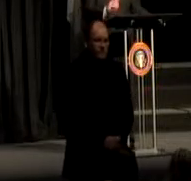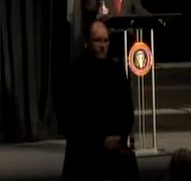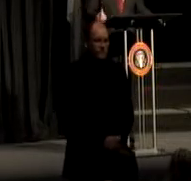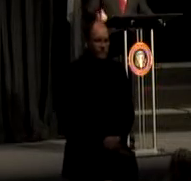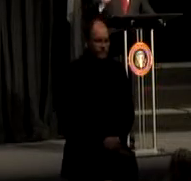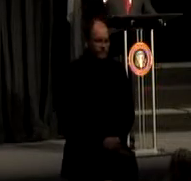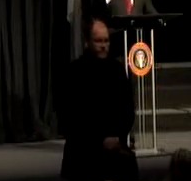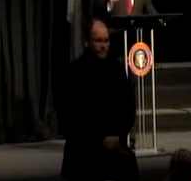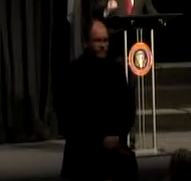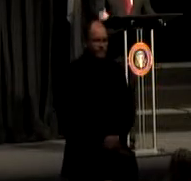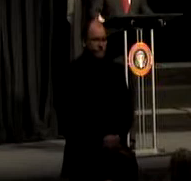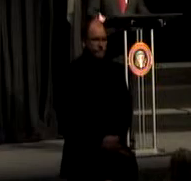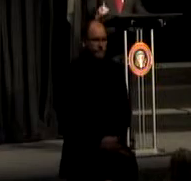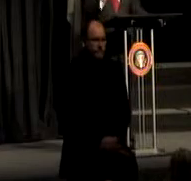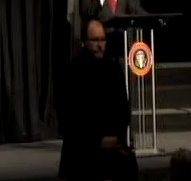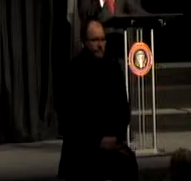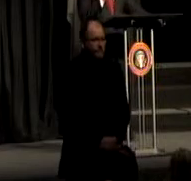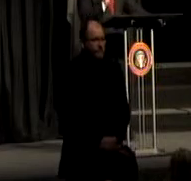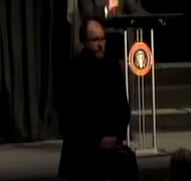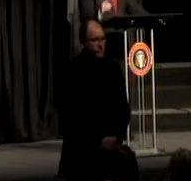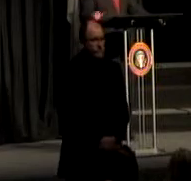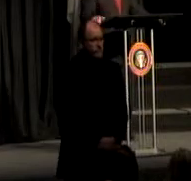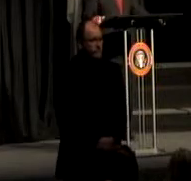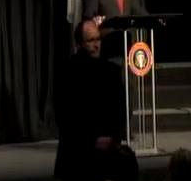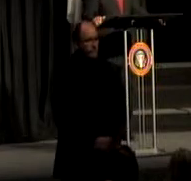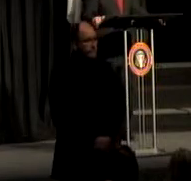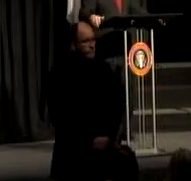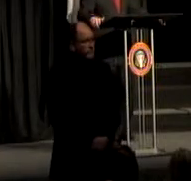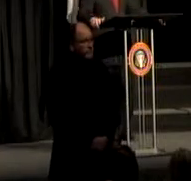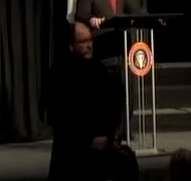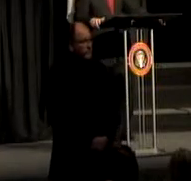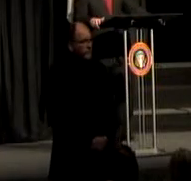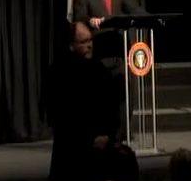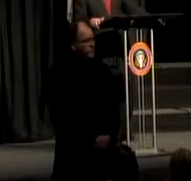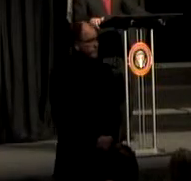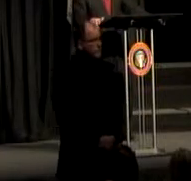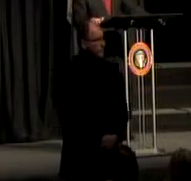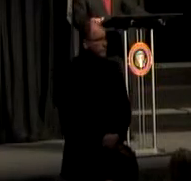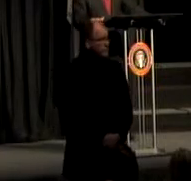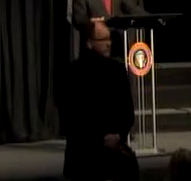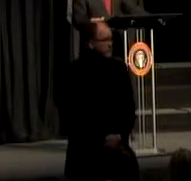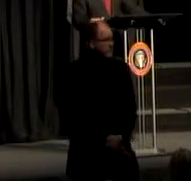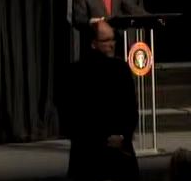I know everything about you. I know you've been married five times, and I know that the man you're living with now is not your husband.